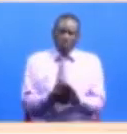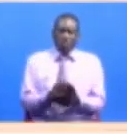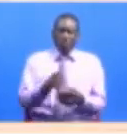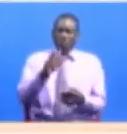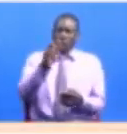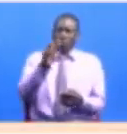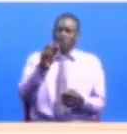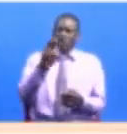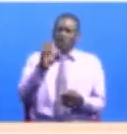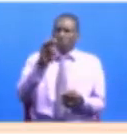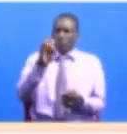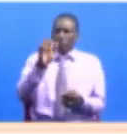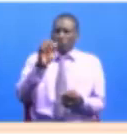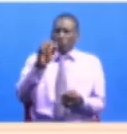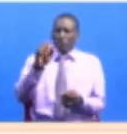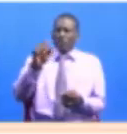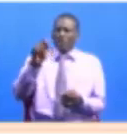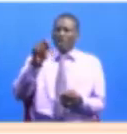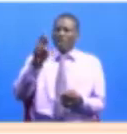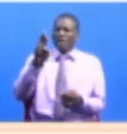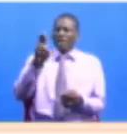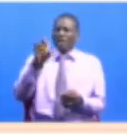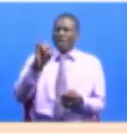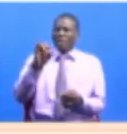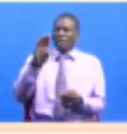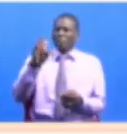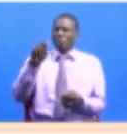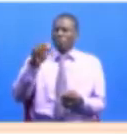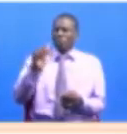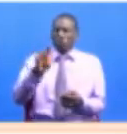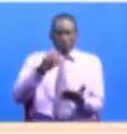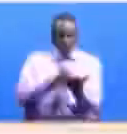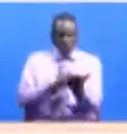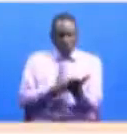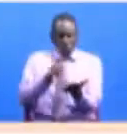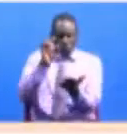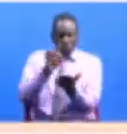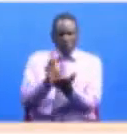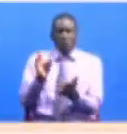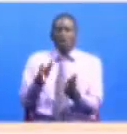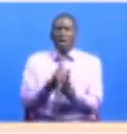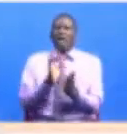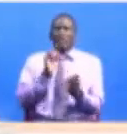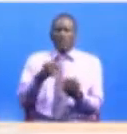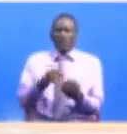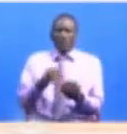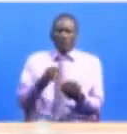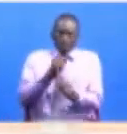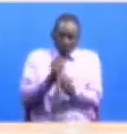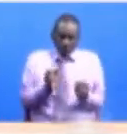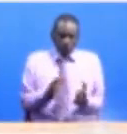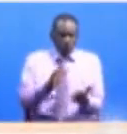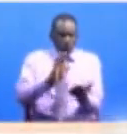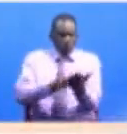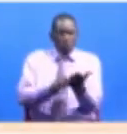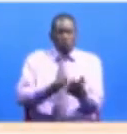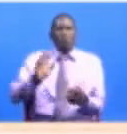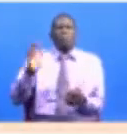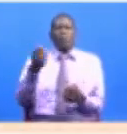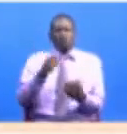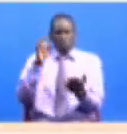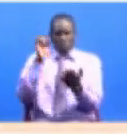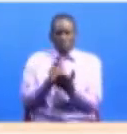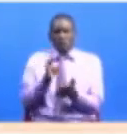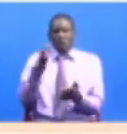removal, stating that the tribunal's finding and recommendation to the president for the petitioner's removal from office under